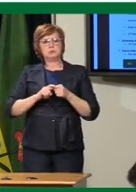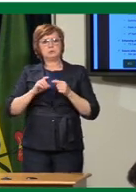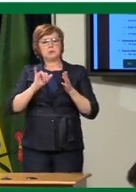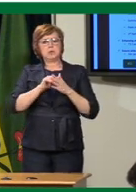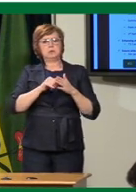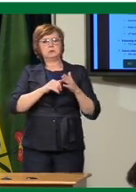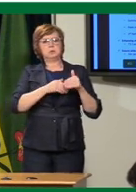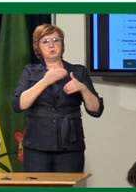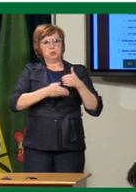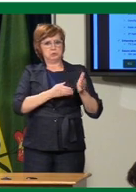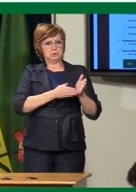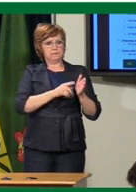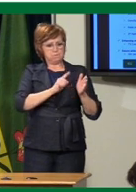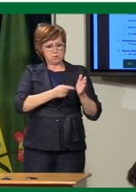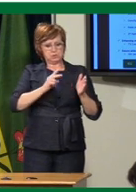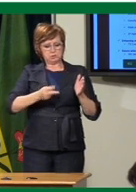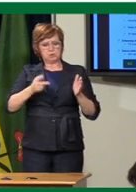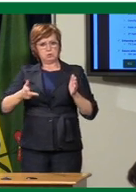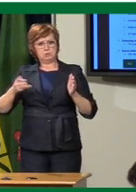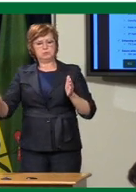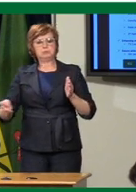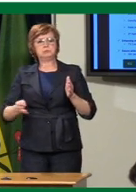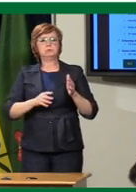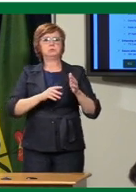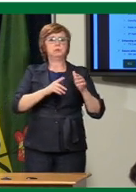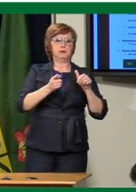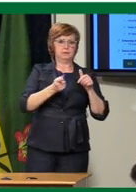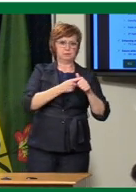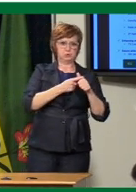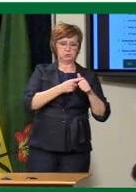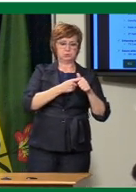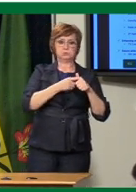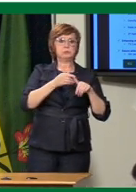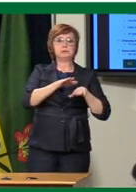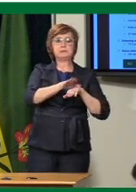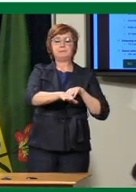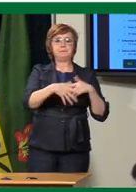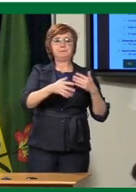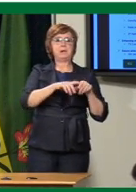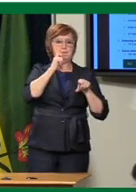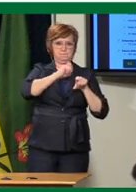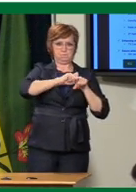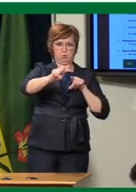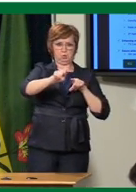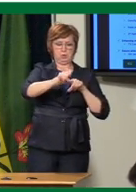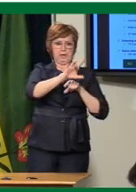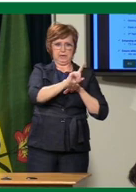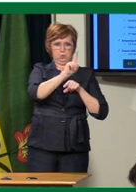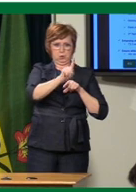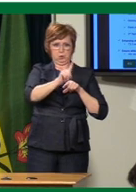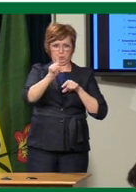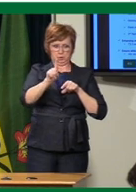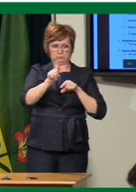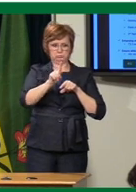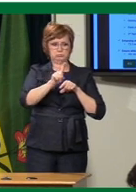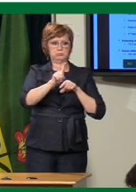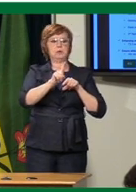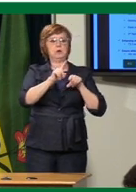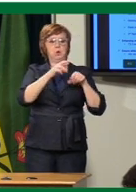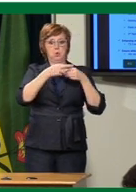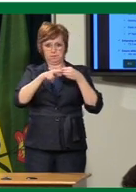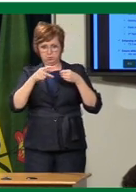approach and process, which is typically initiated with a call from an individual to A11 where they would get a referral for